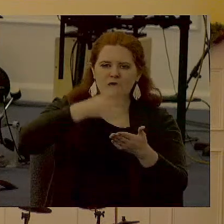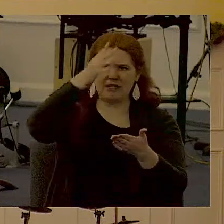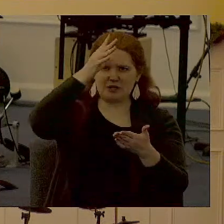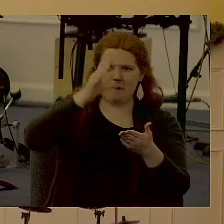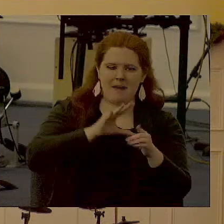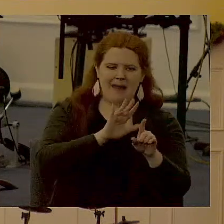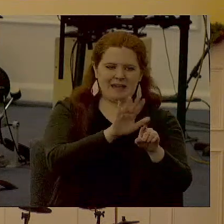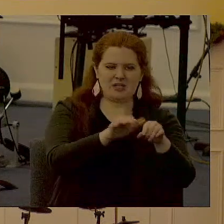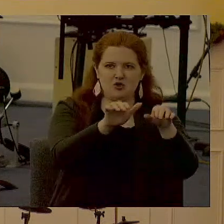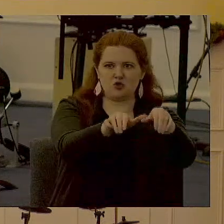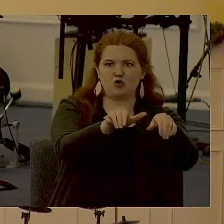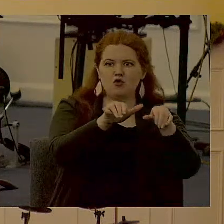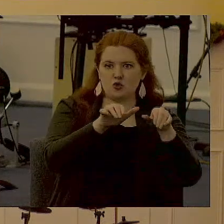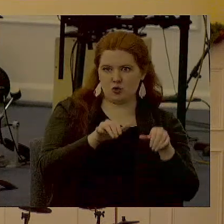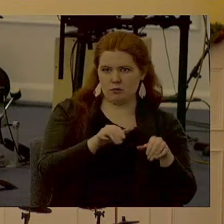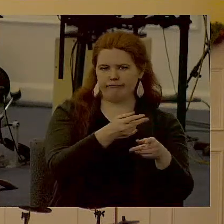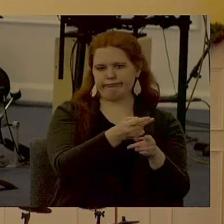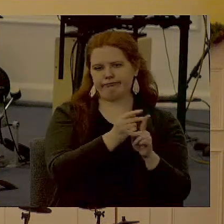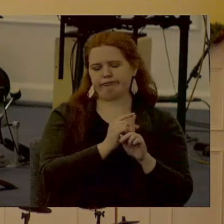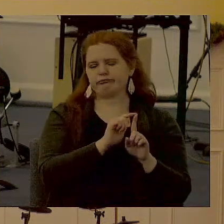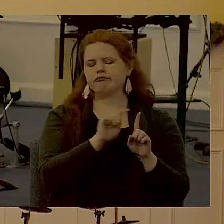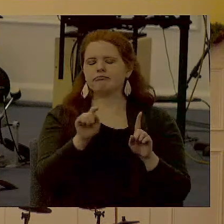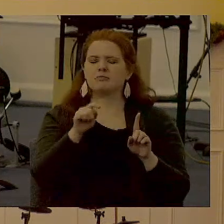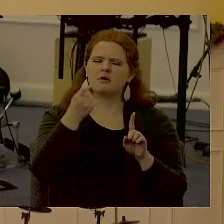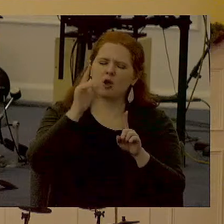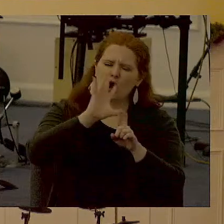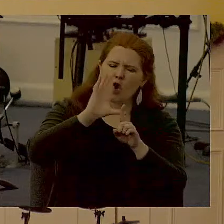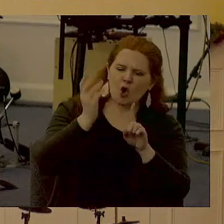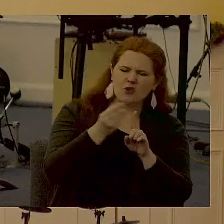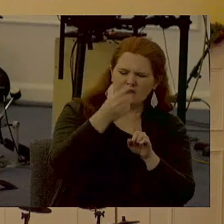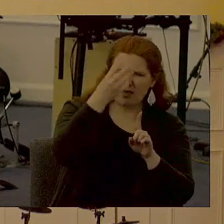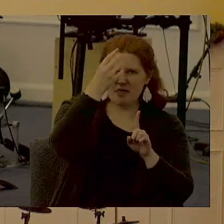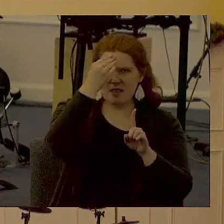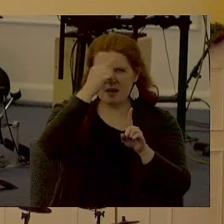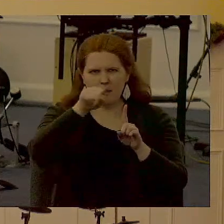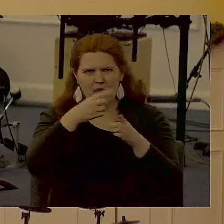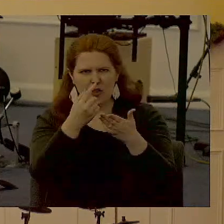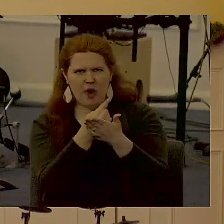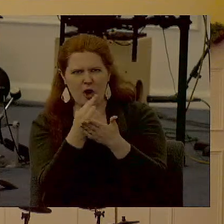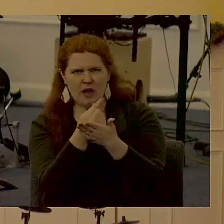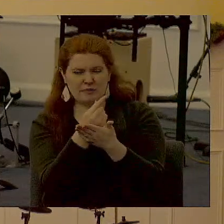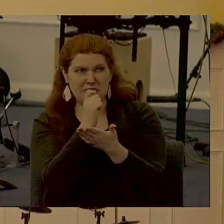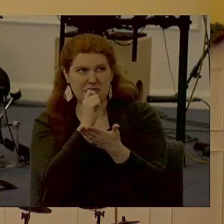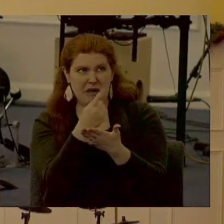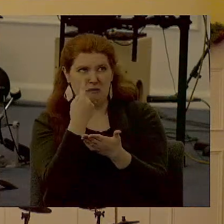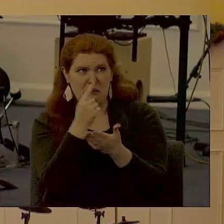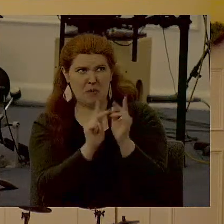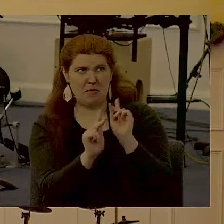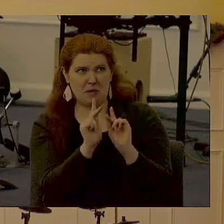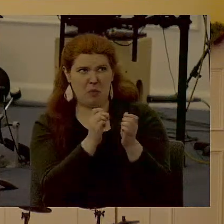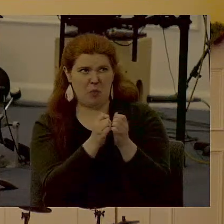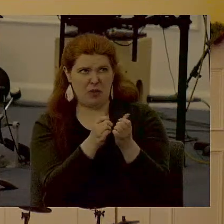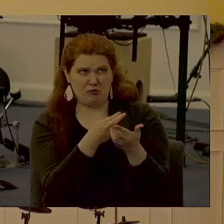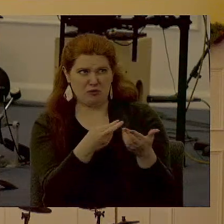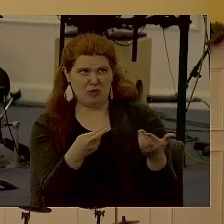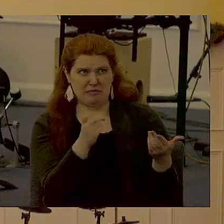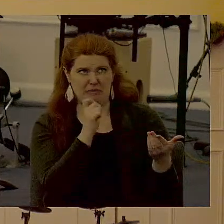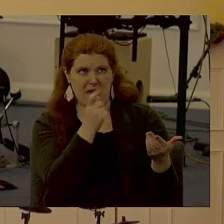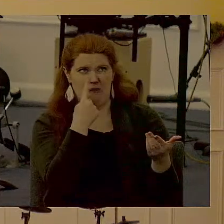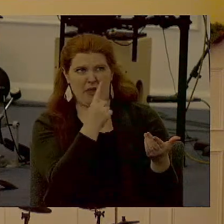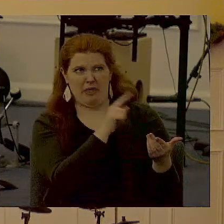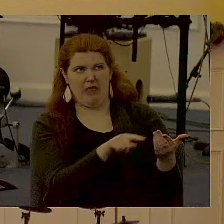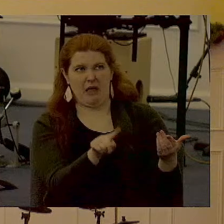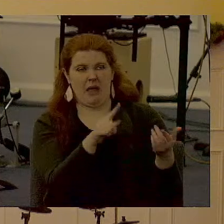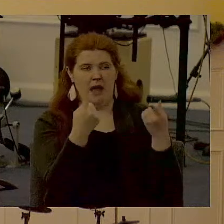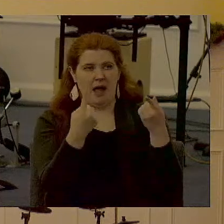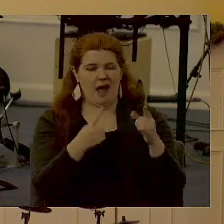man. And so for some of us culturally, if we think the gospel cannot be for people with resources, that once you